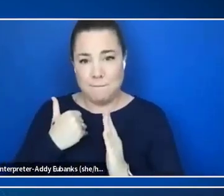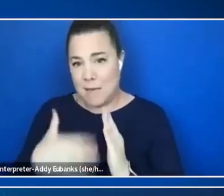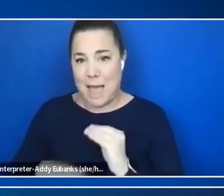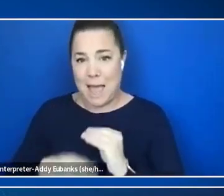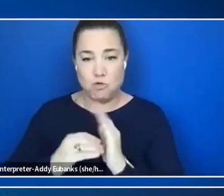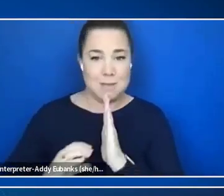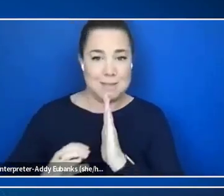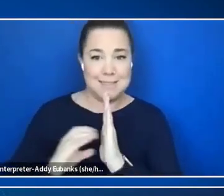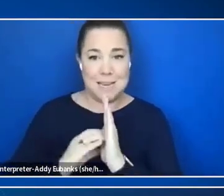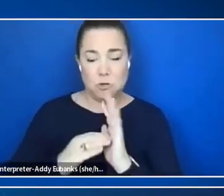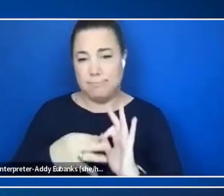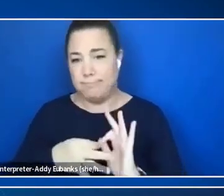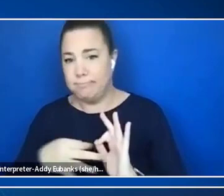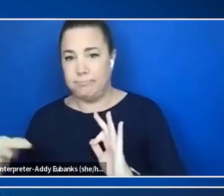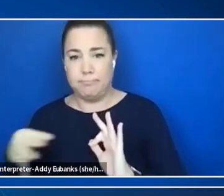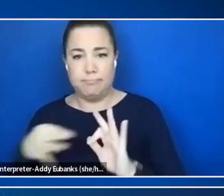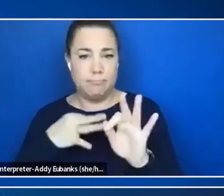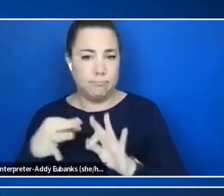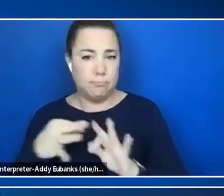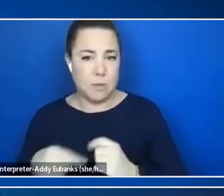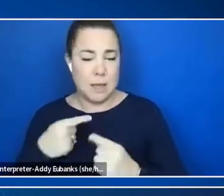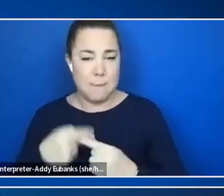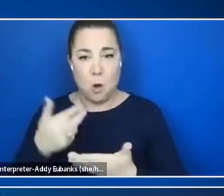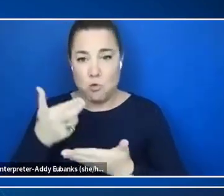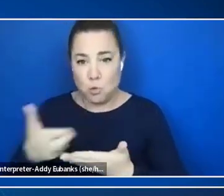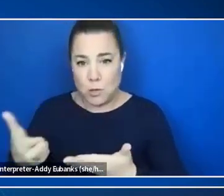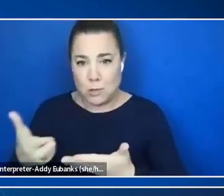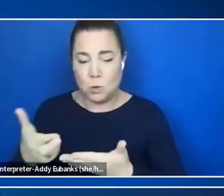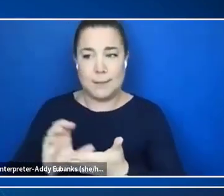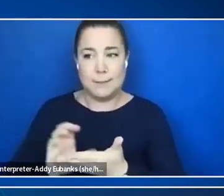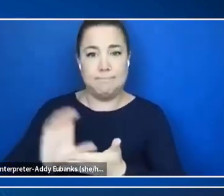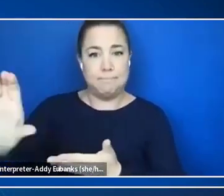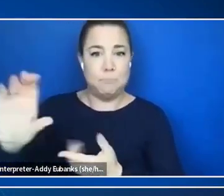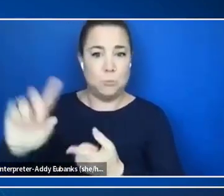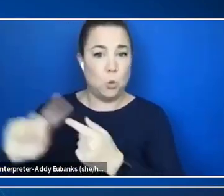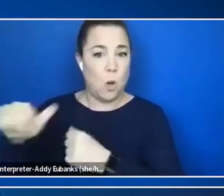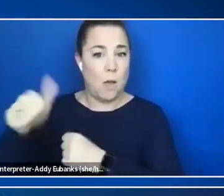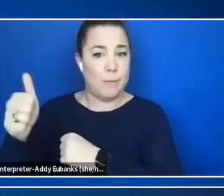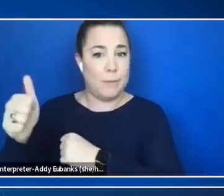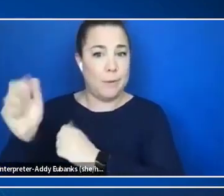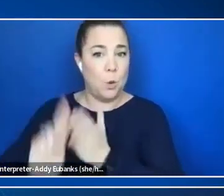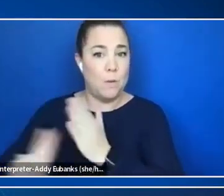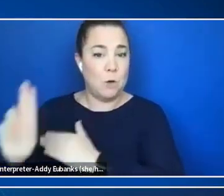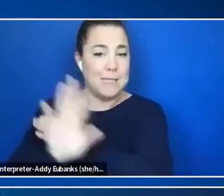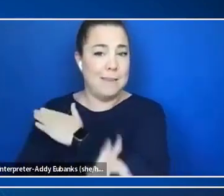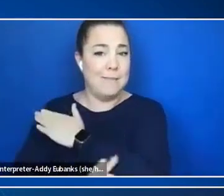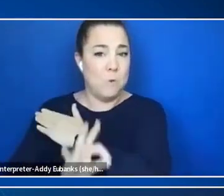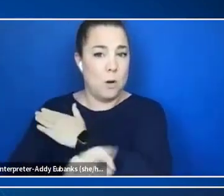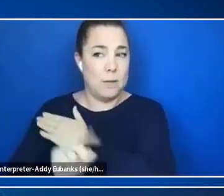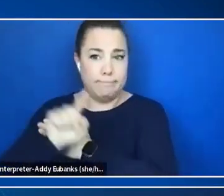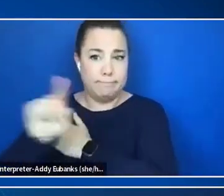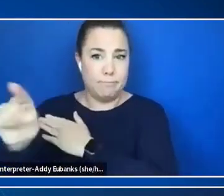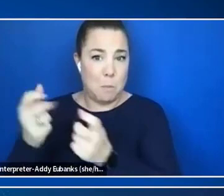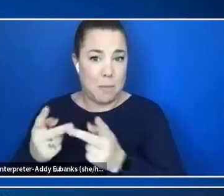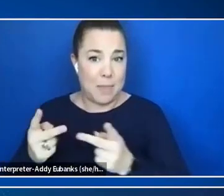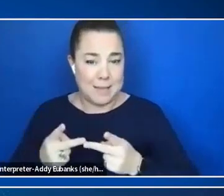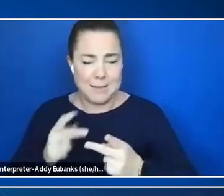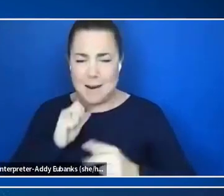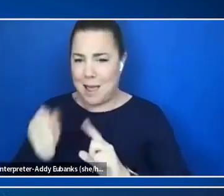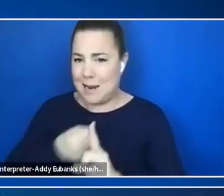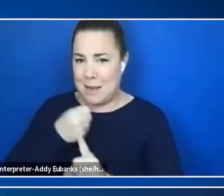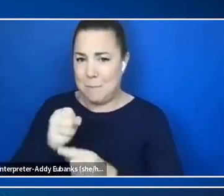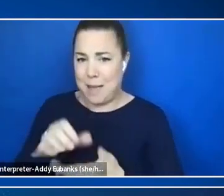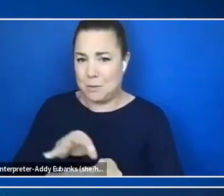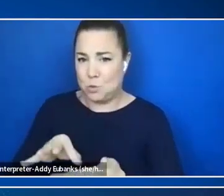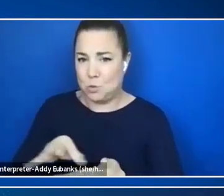section about resources going to a foreign university. Doesn't affect the score, and that'll actually be reviewed,